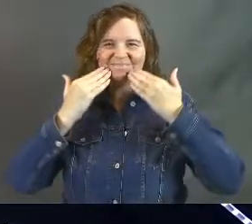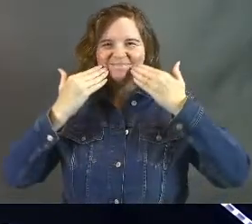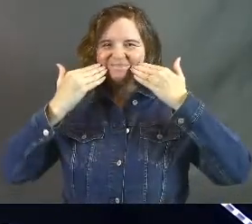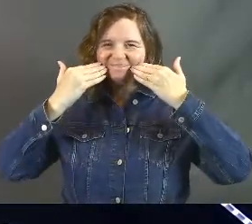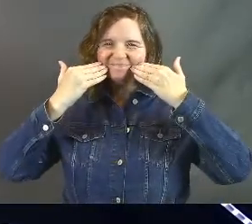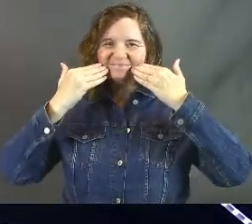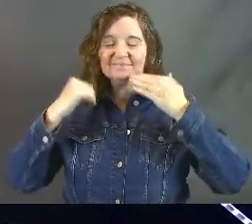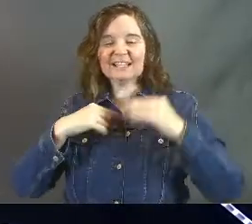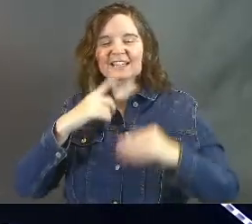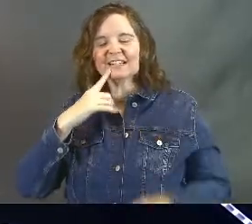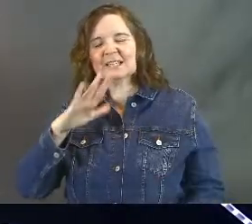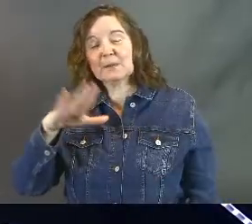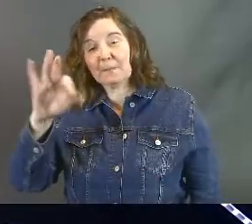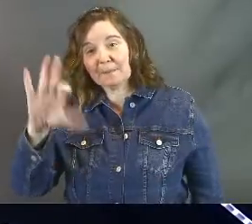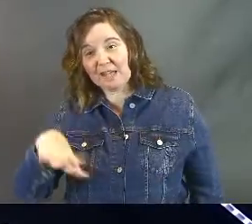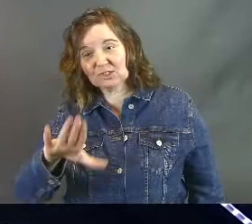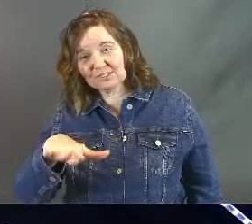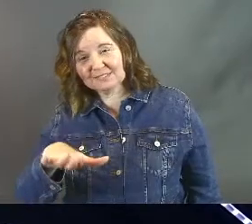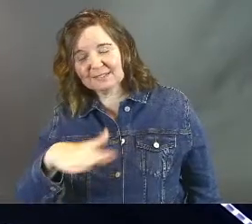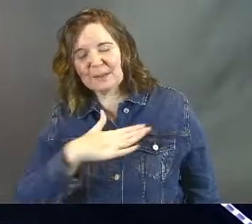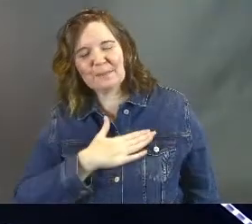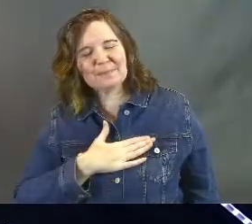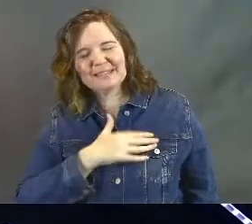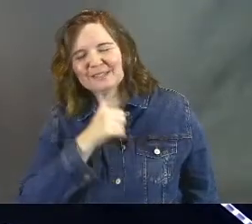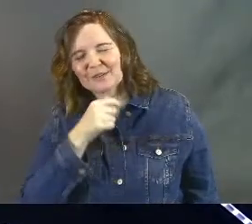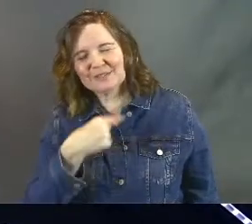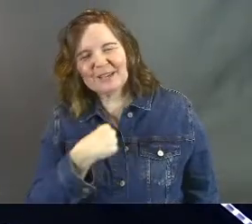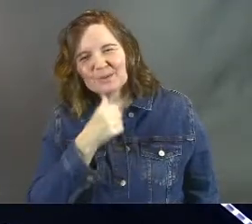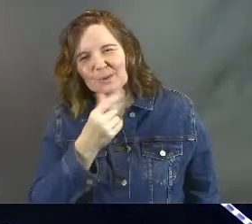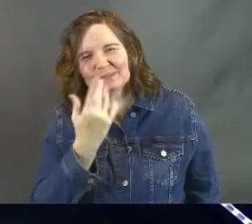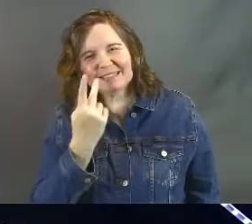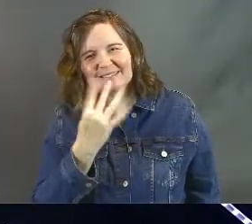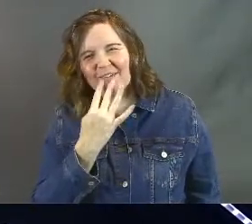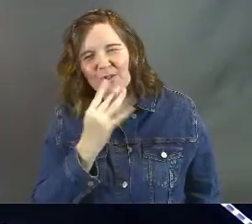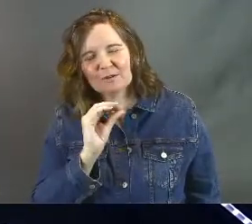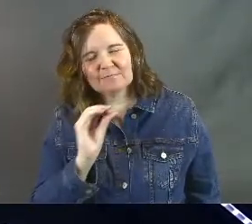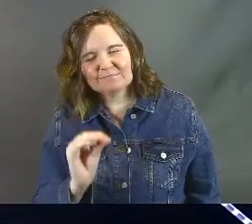on her face, and she says, "Pastor, please don't say you don't see color."